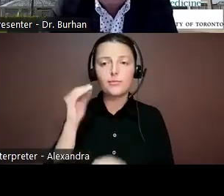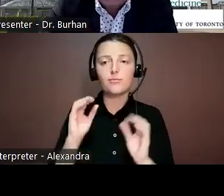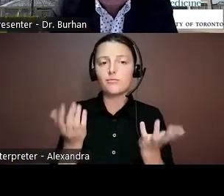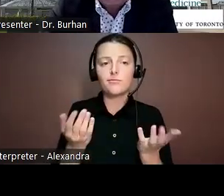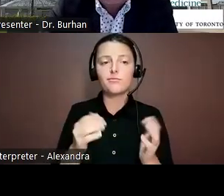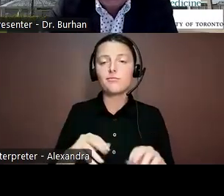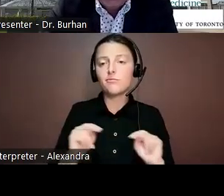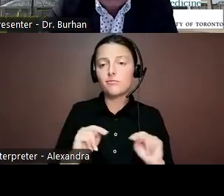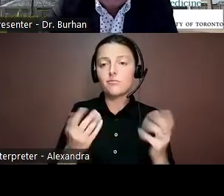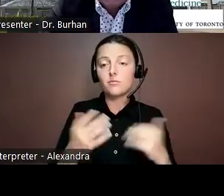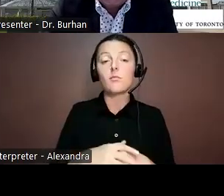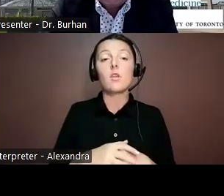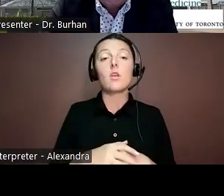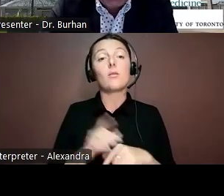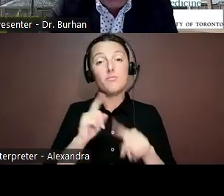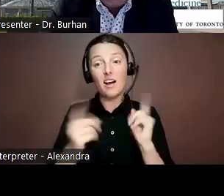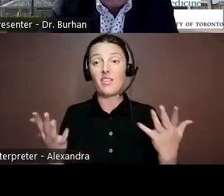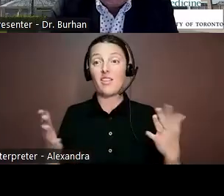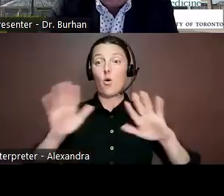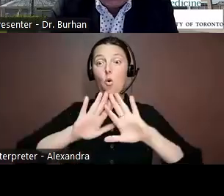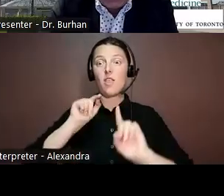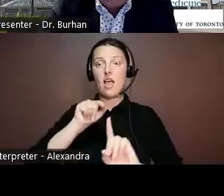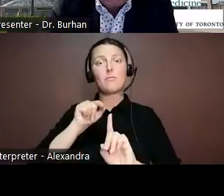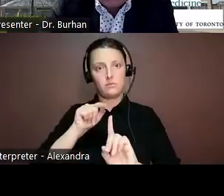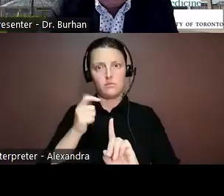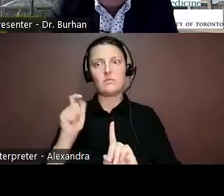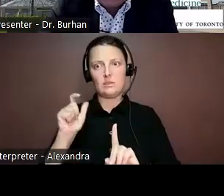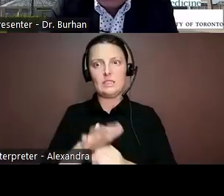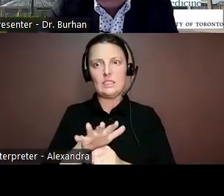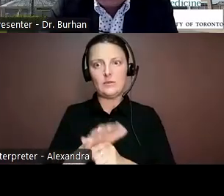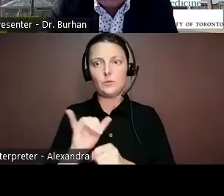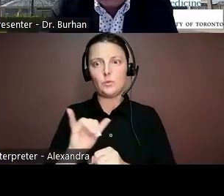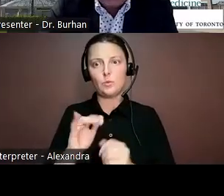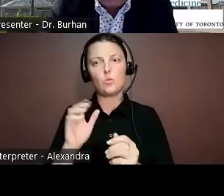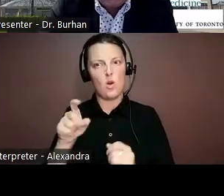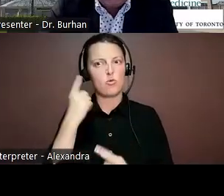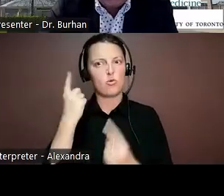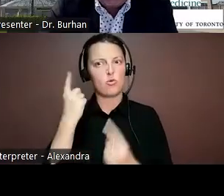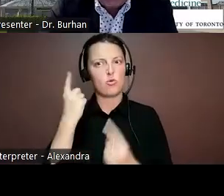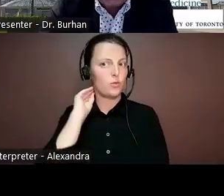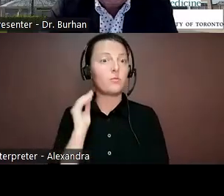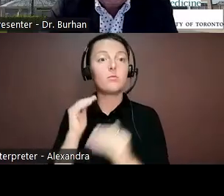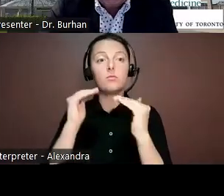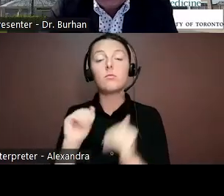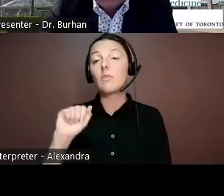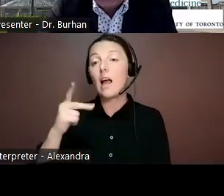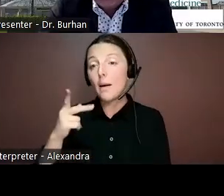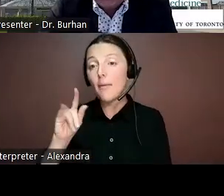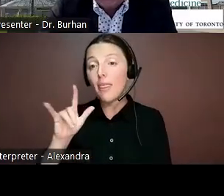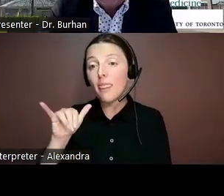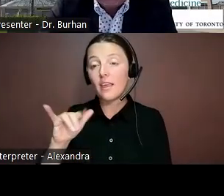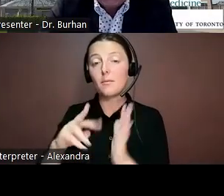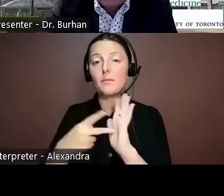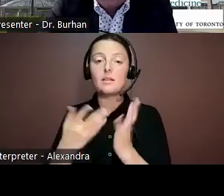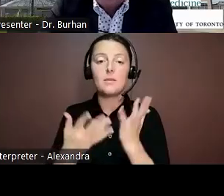that's something that we have to consider. Now, apathy as a syndrome of lack of motivation or